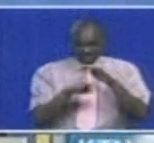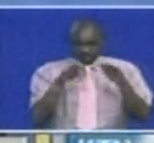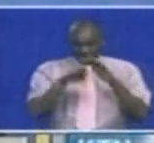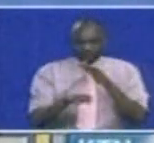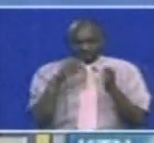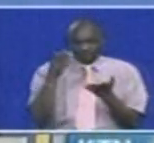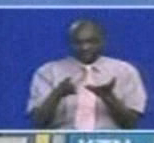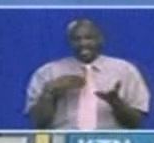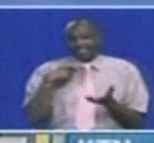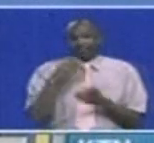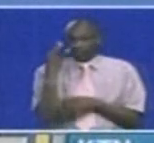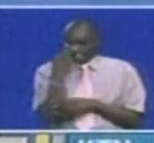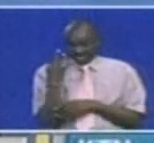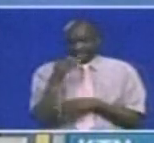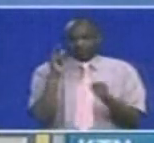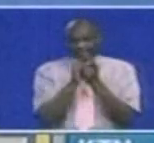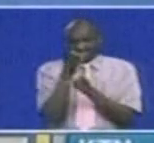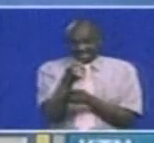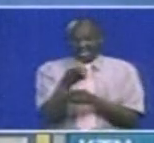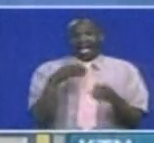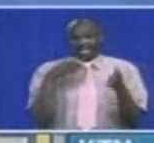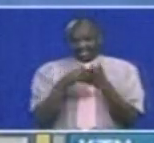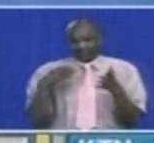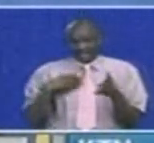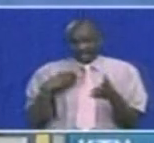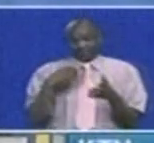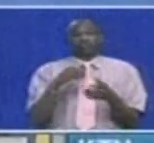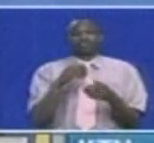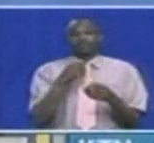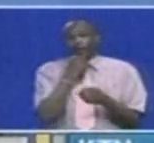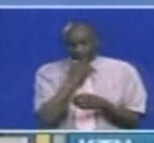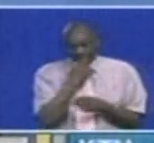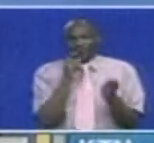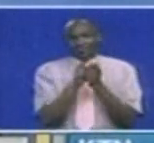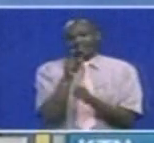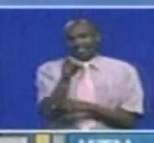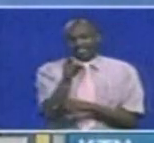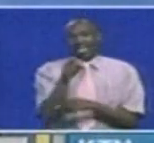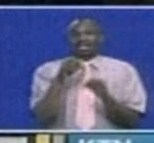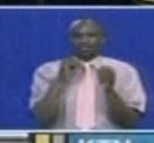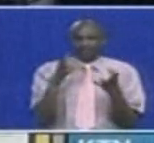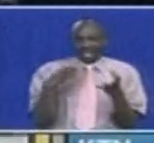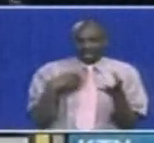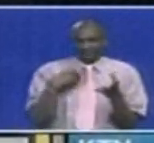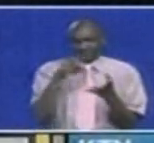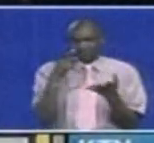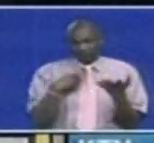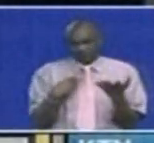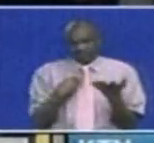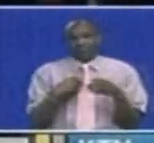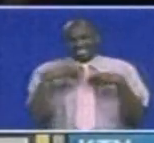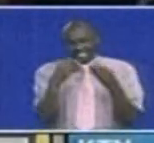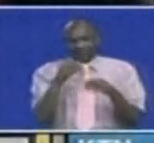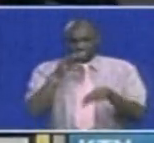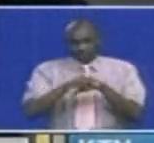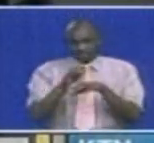junior side on Wednesday before the second match against Kenya's soccer big boys Gor Mahia. The coach is in bullish mood. The Stars will give a good